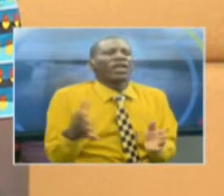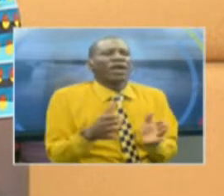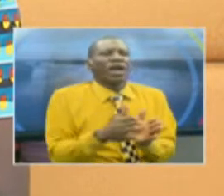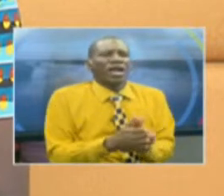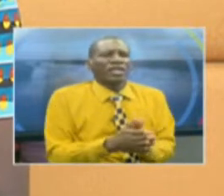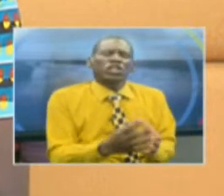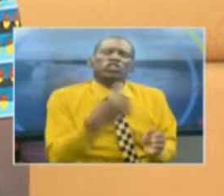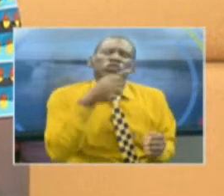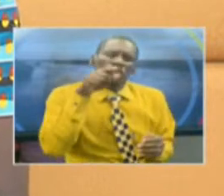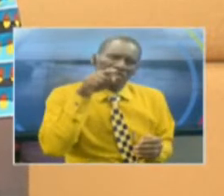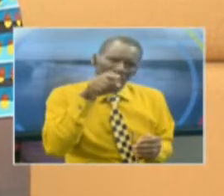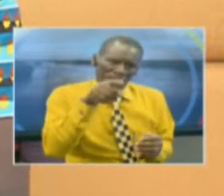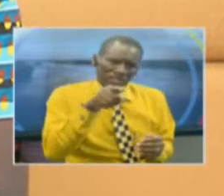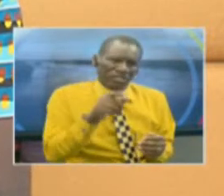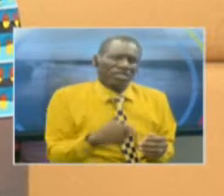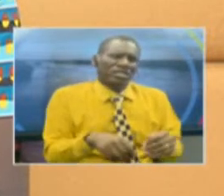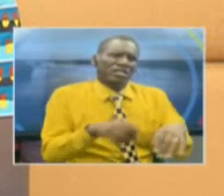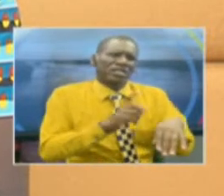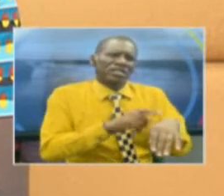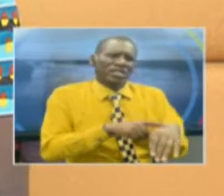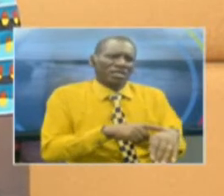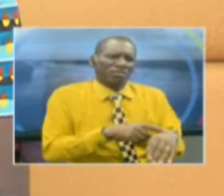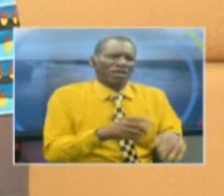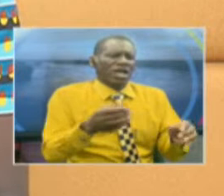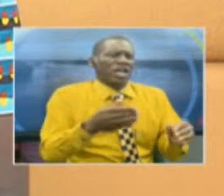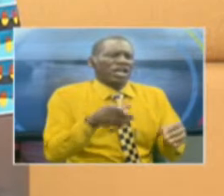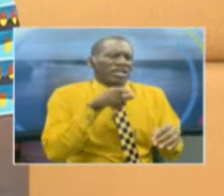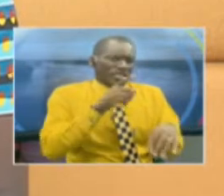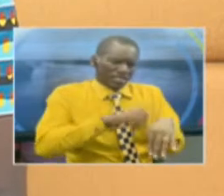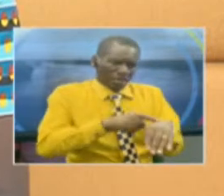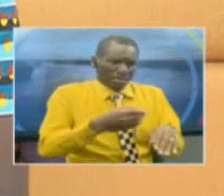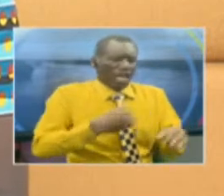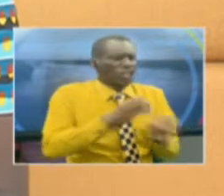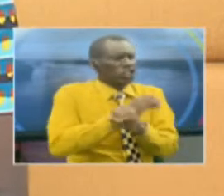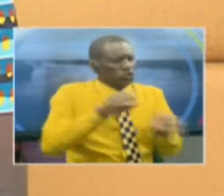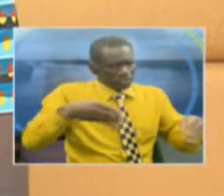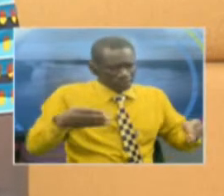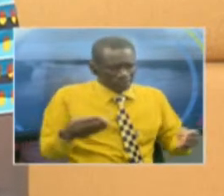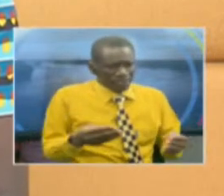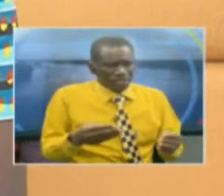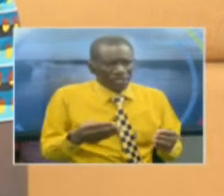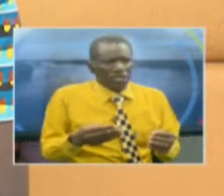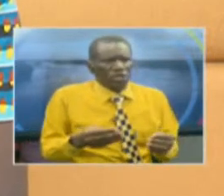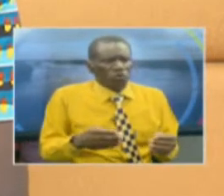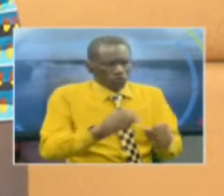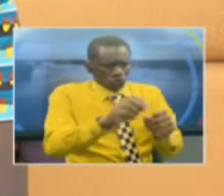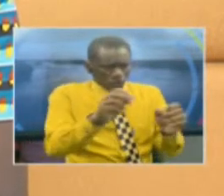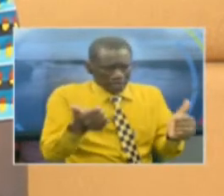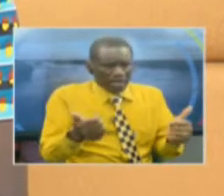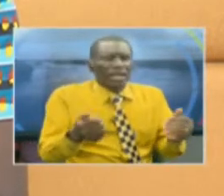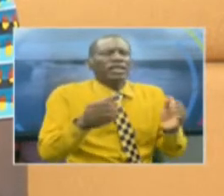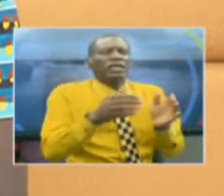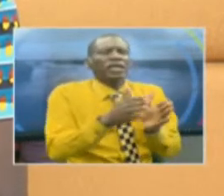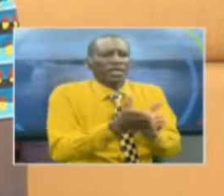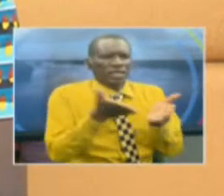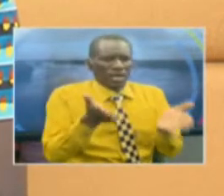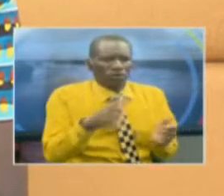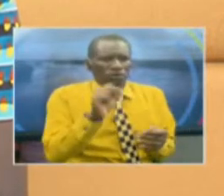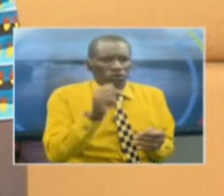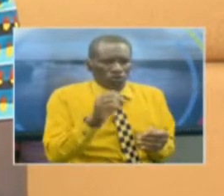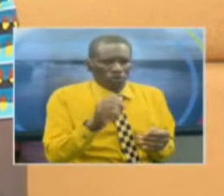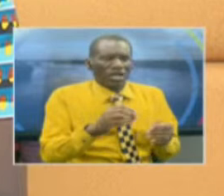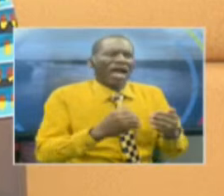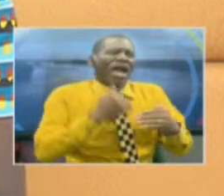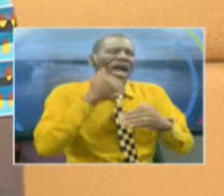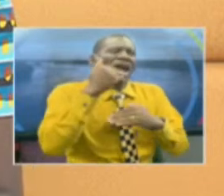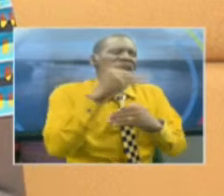her when he had no disability, or at least had a little bit of it. And so much later,